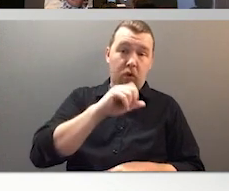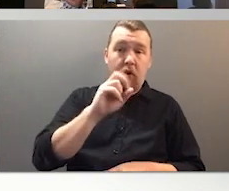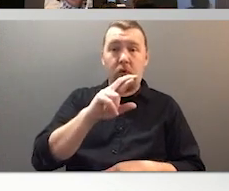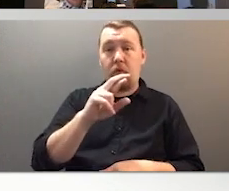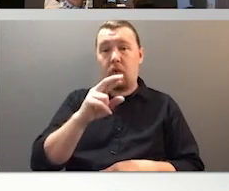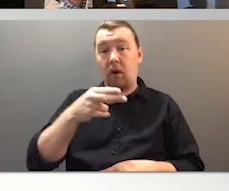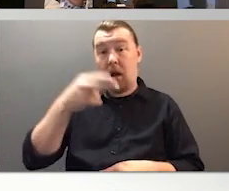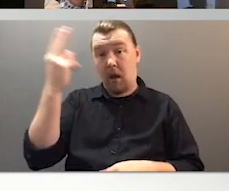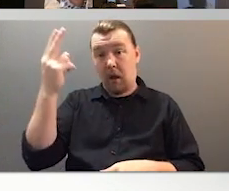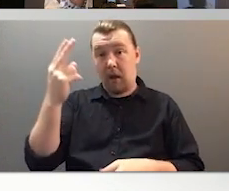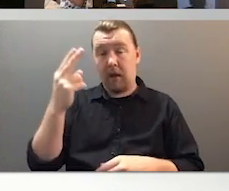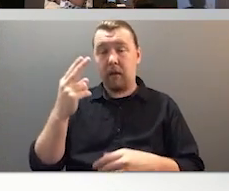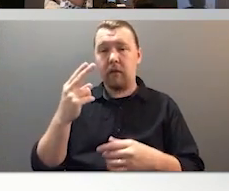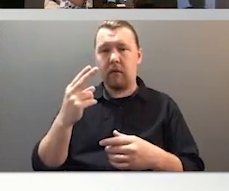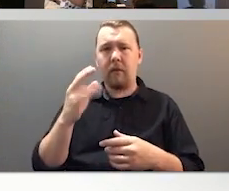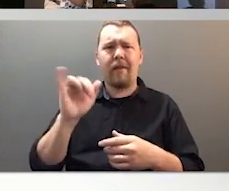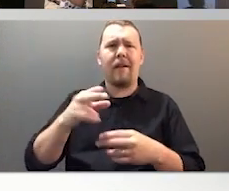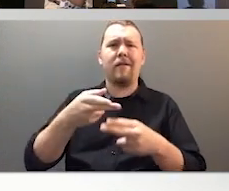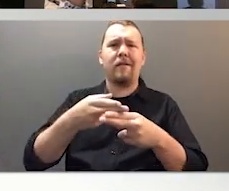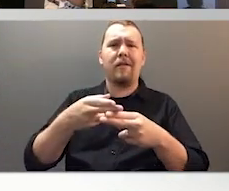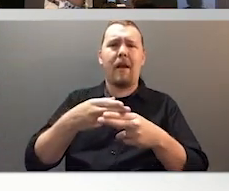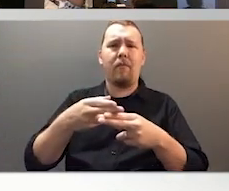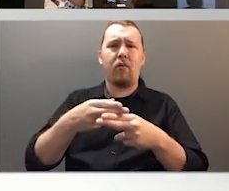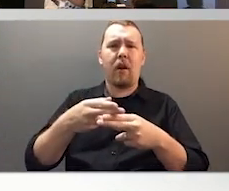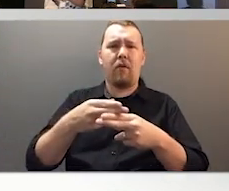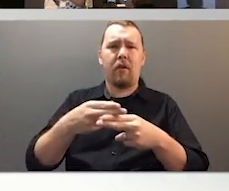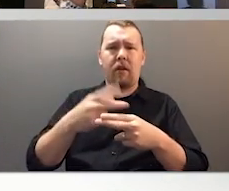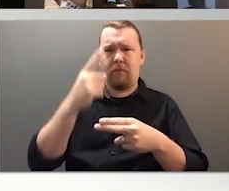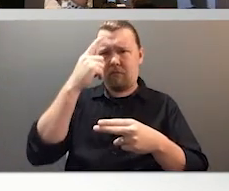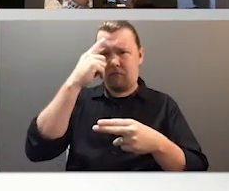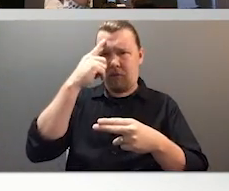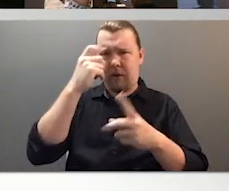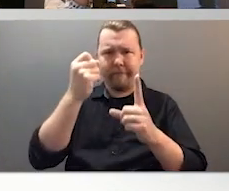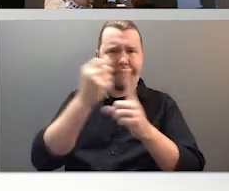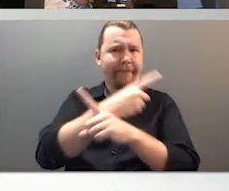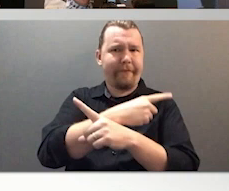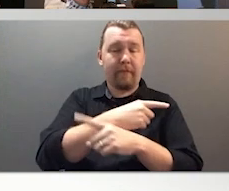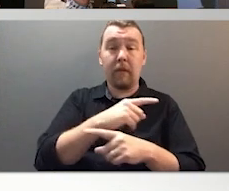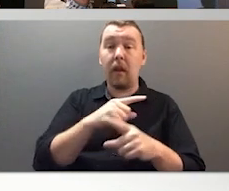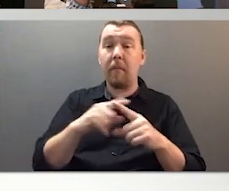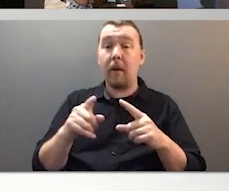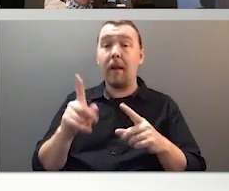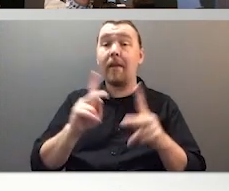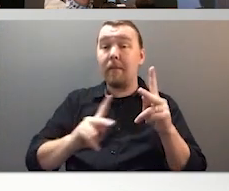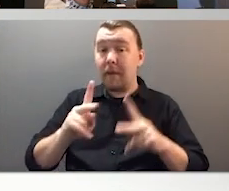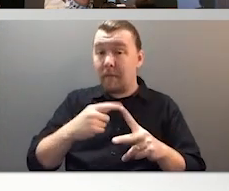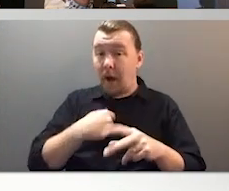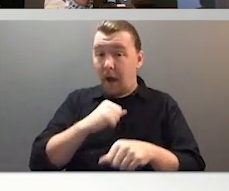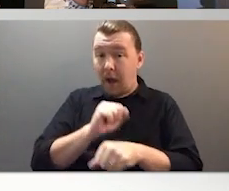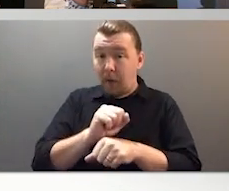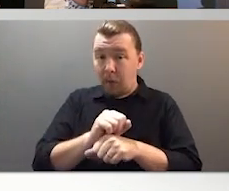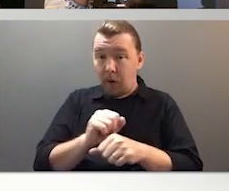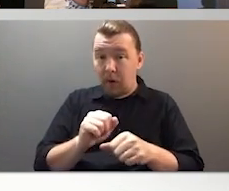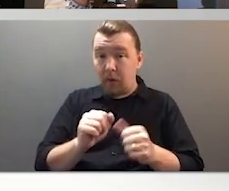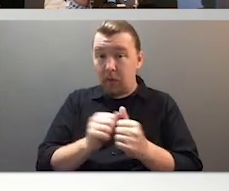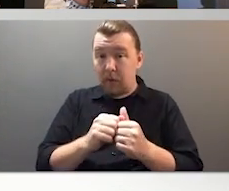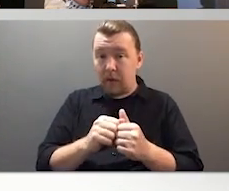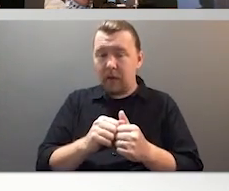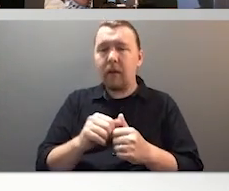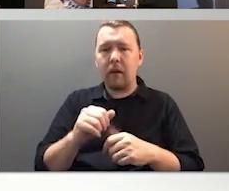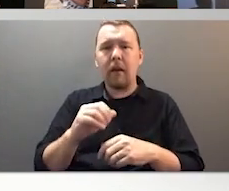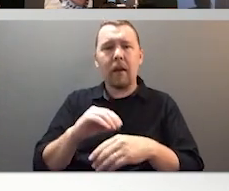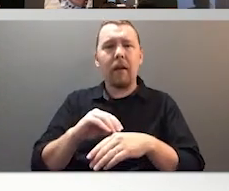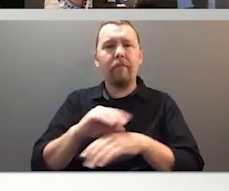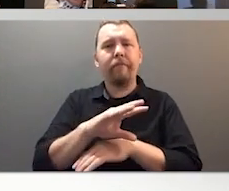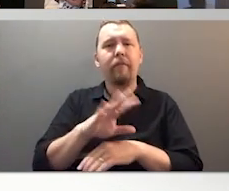drugs, that is temporary for the most part. But for the individuals that I work with, it impacts their ability for